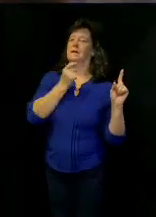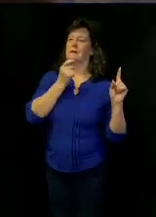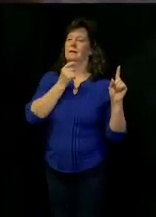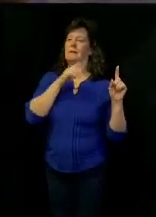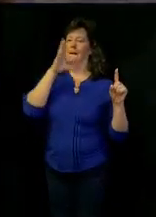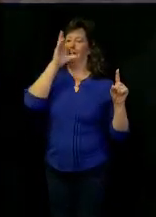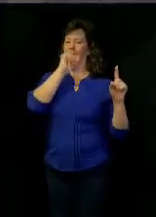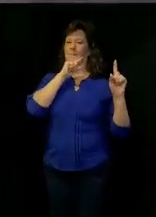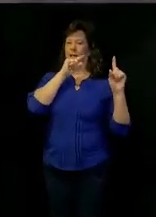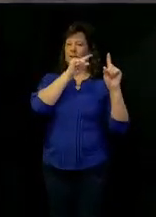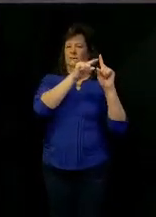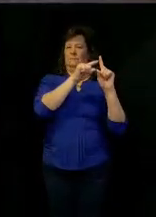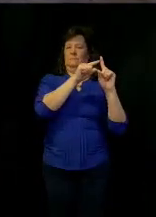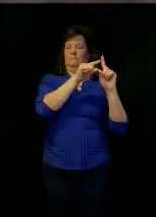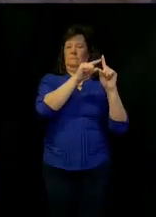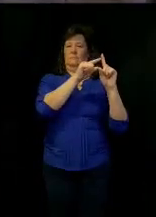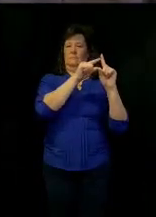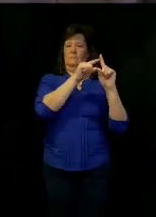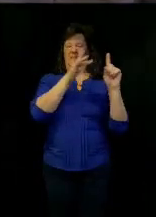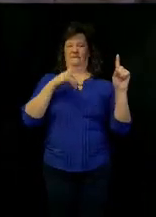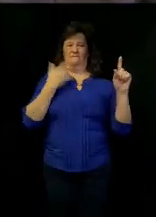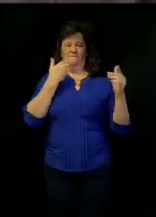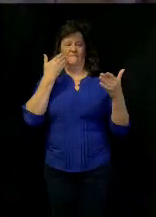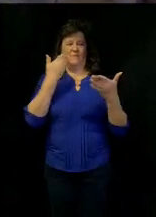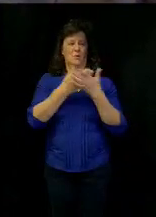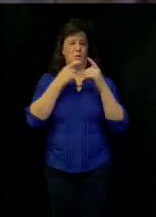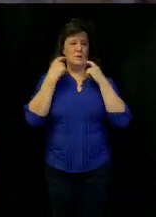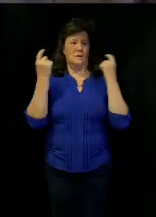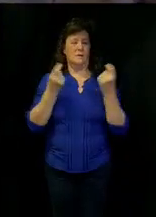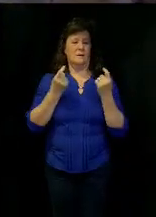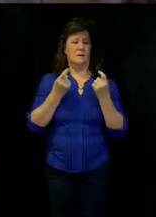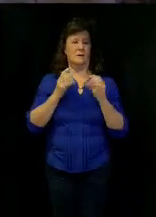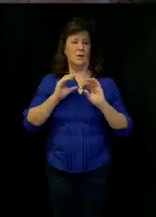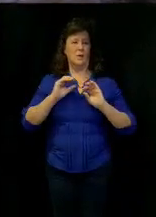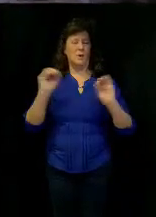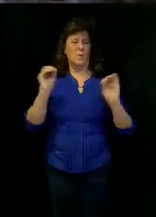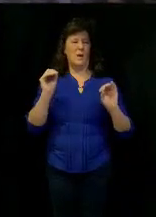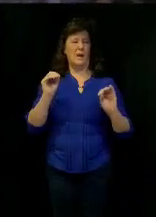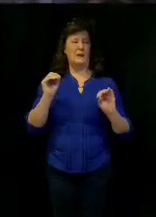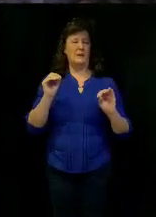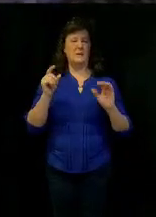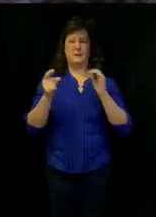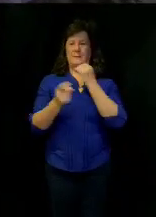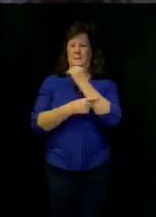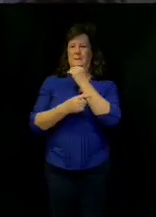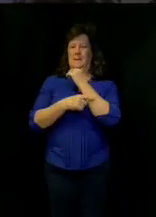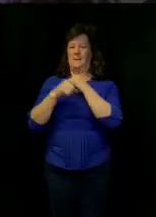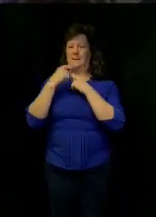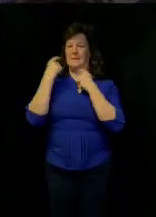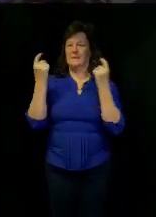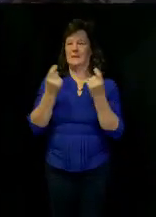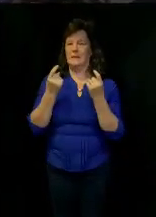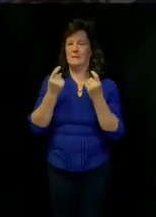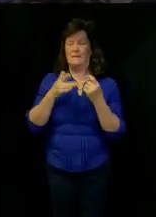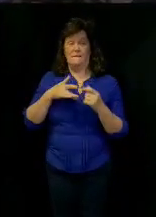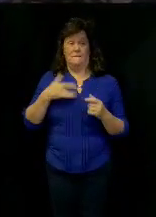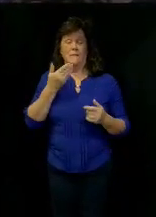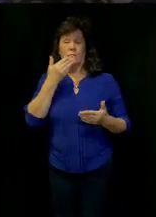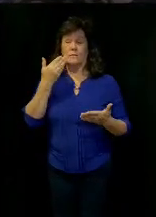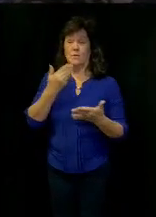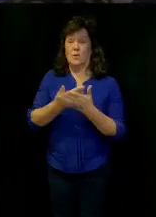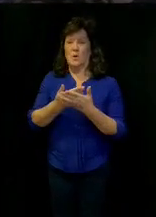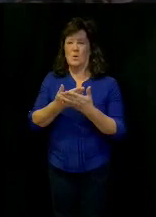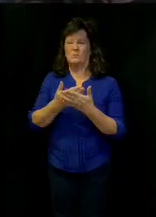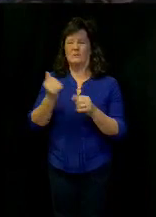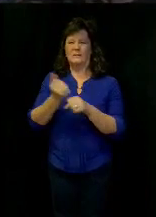it's got flash to it. It feels good. I mean, no one is ever tempted to sin it feels good to sin. It feels good to get